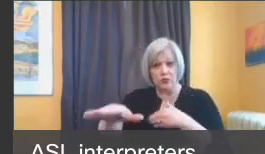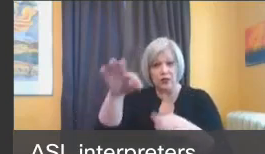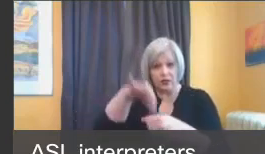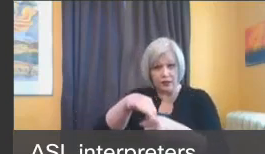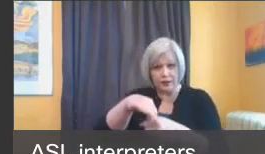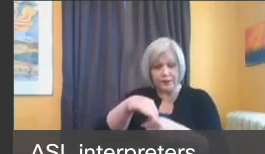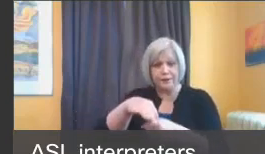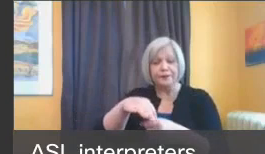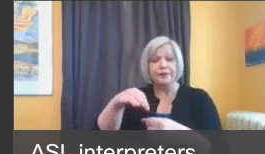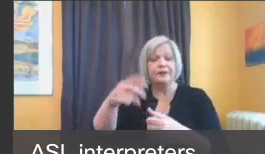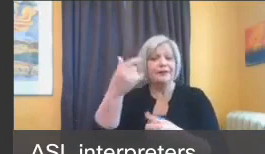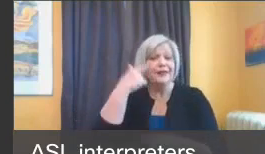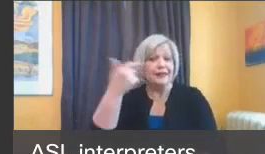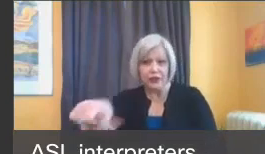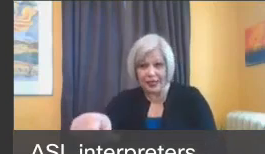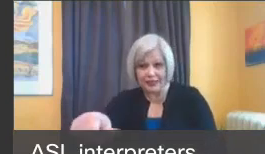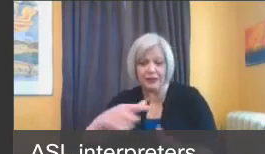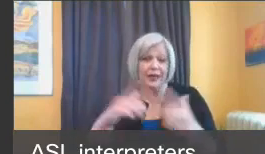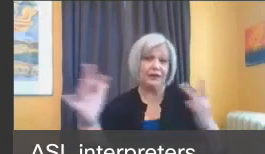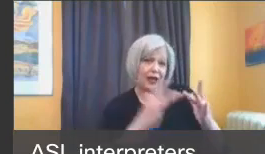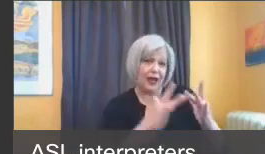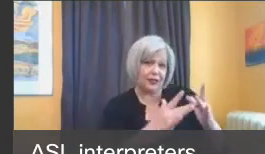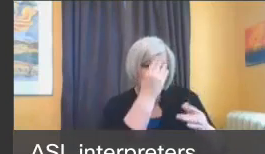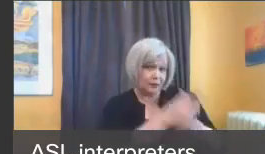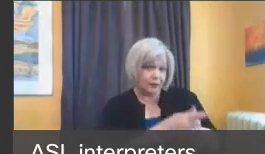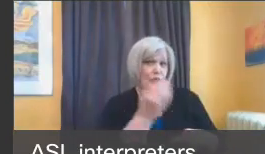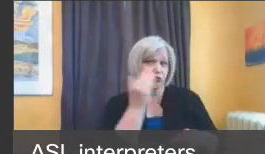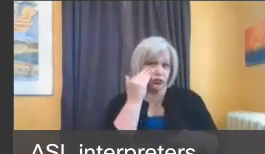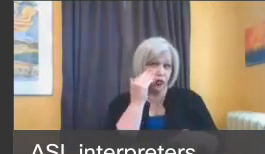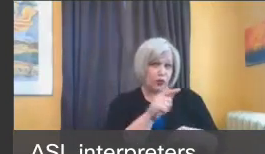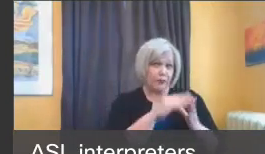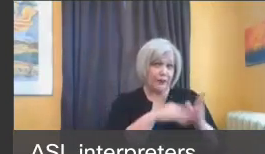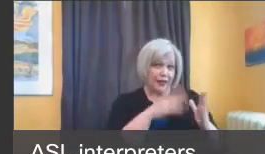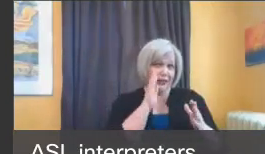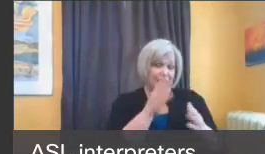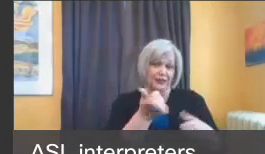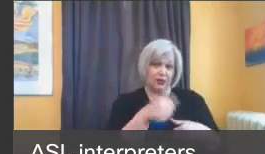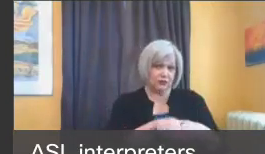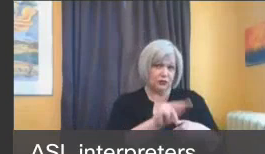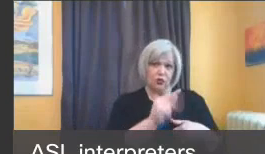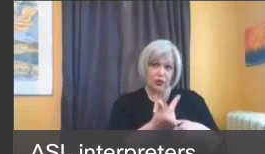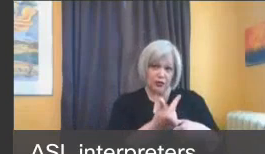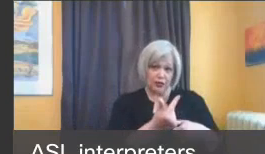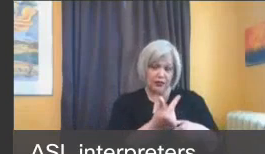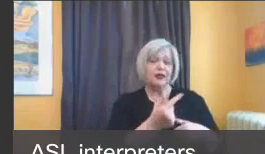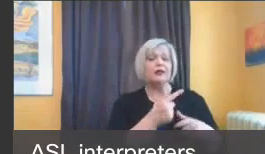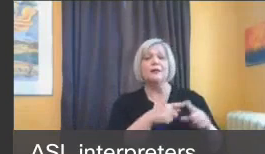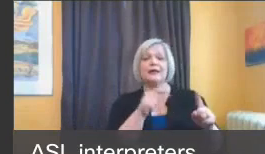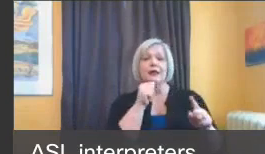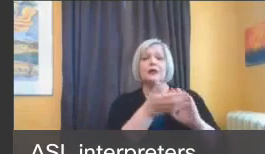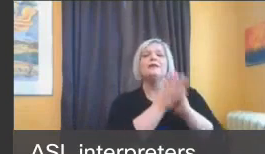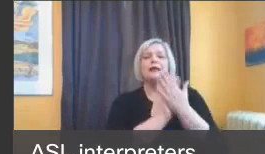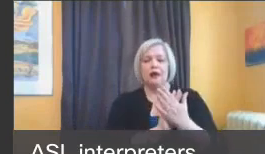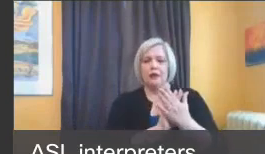contact the voter to see if they, you know, to make sure that they're aware of the fact that the ballot was returned to them, but we wouldn't necessarily make them an inactive voter